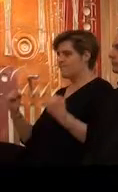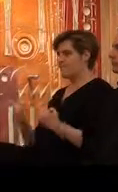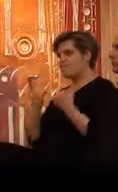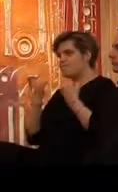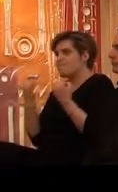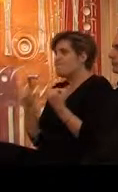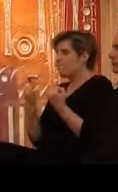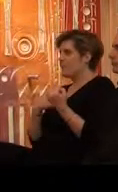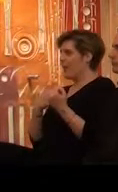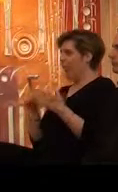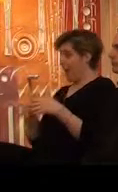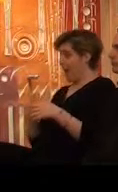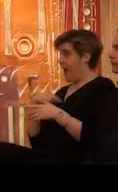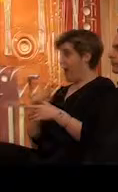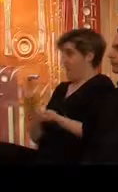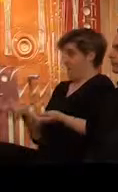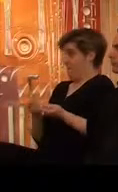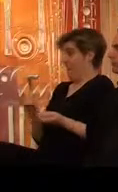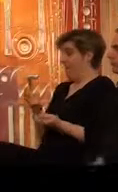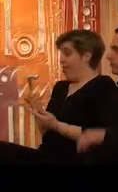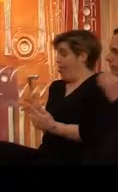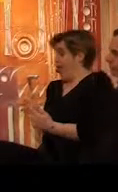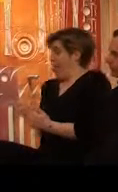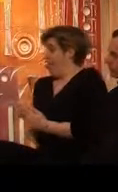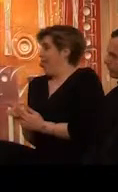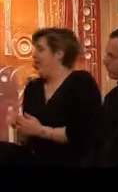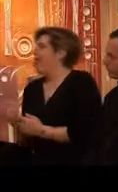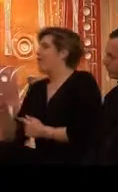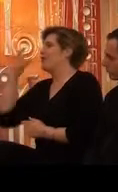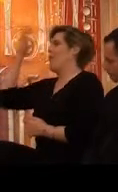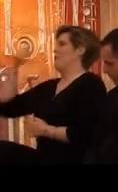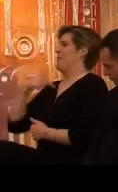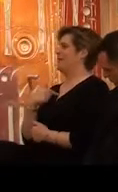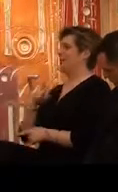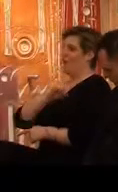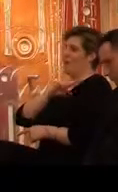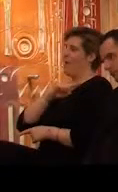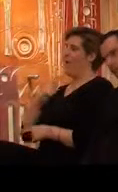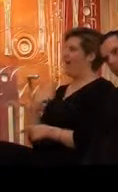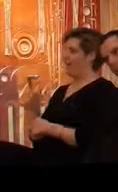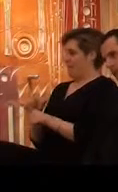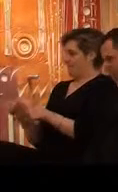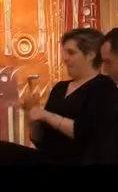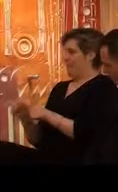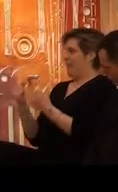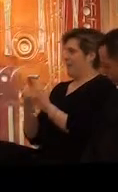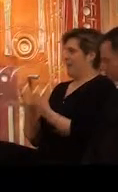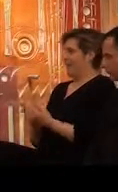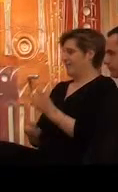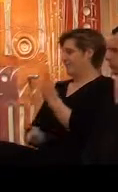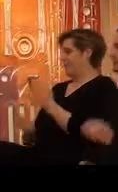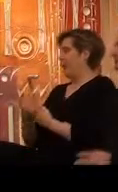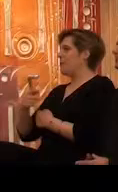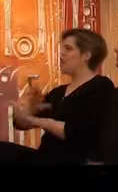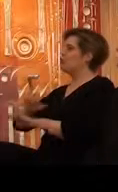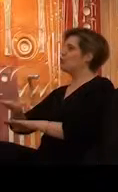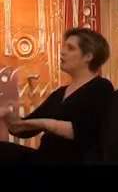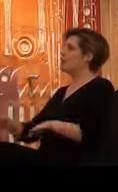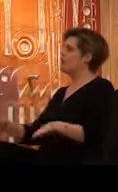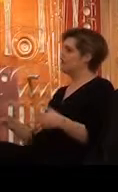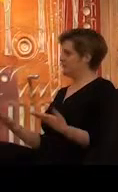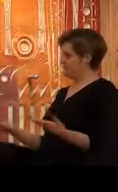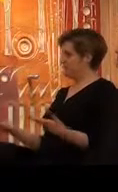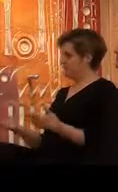there. Because this is all about making things better for children, not making things better for teachers. The notion of learning